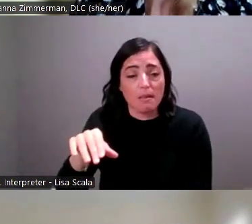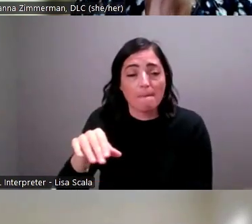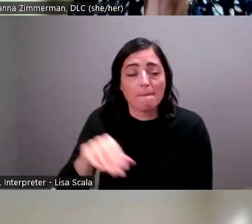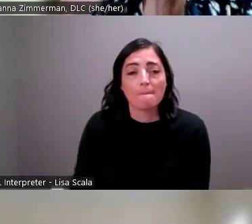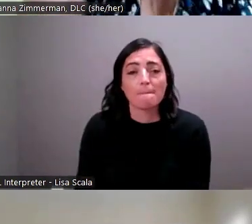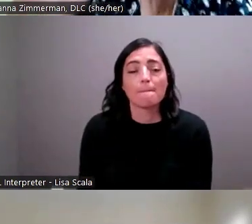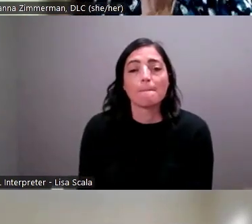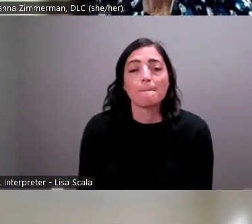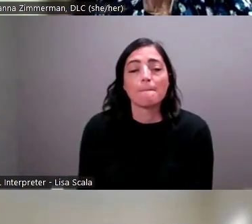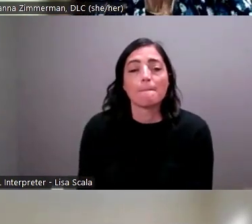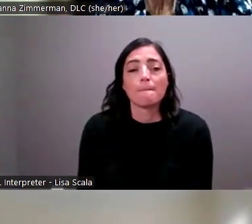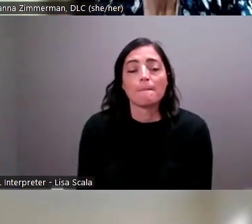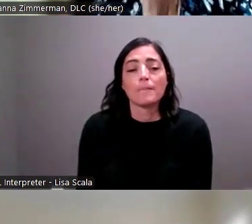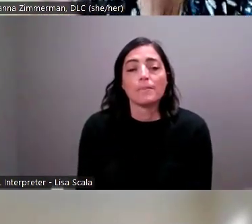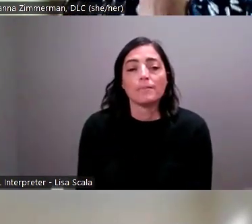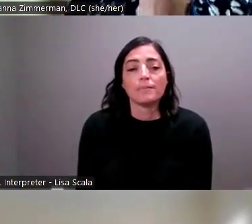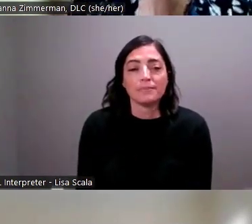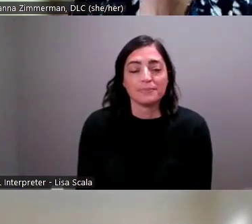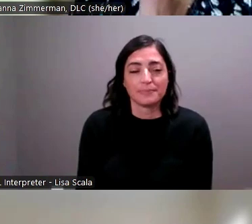so